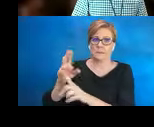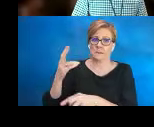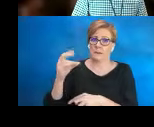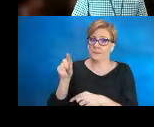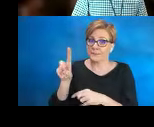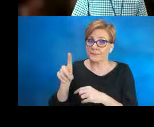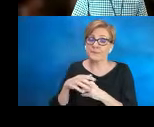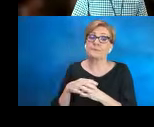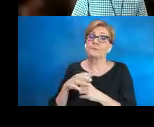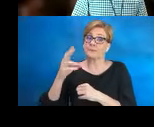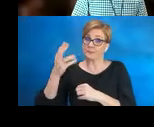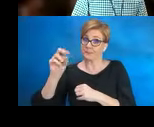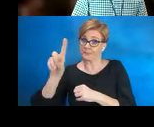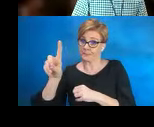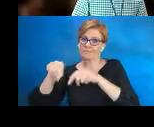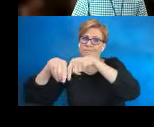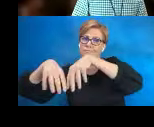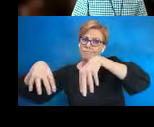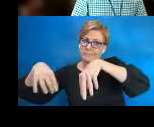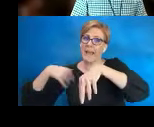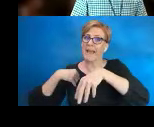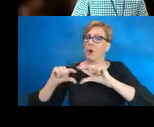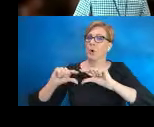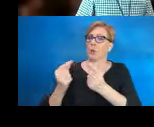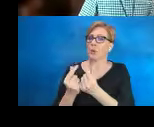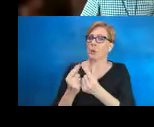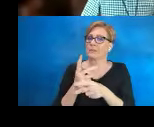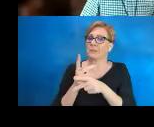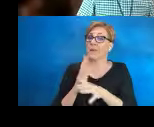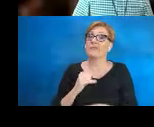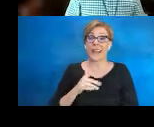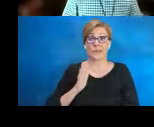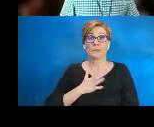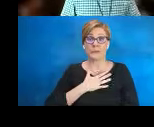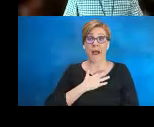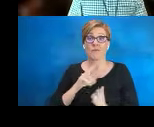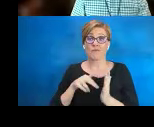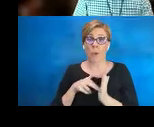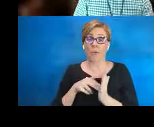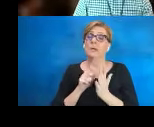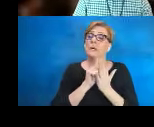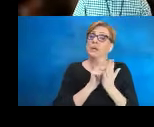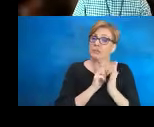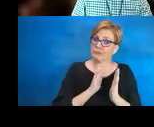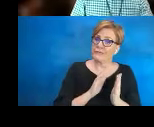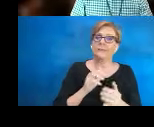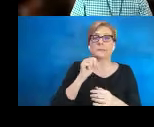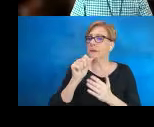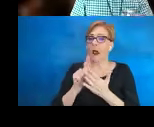director is what are called group supervisors. That's the role that I used to play. Those are both attorneys and non-attorneys.